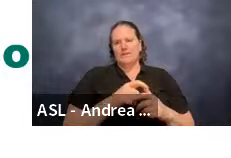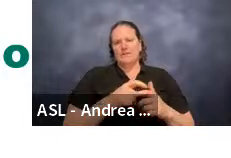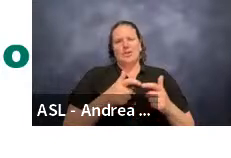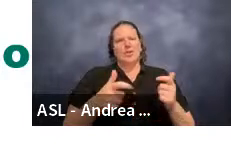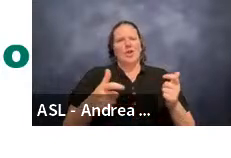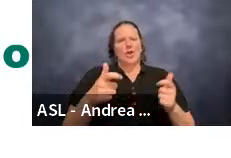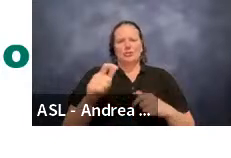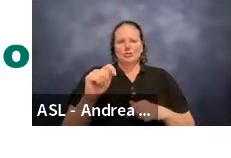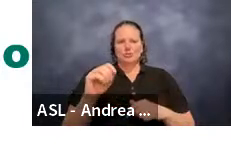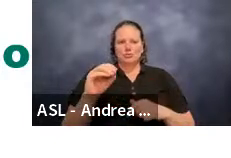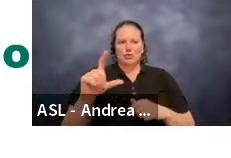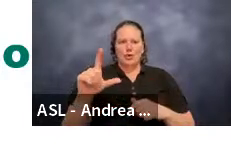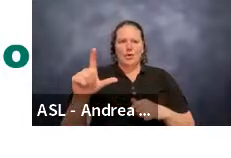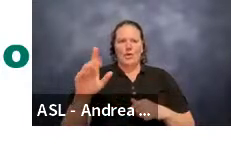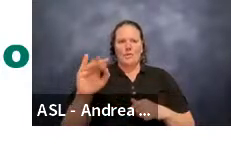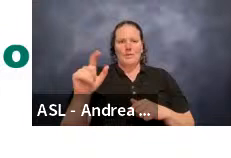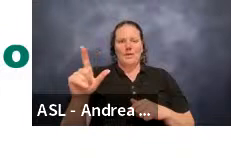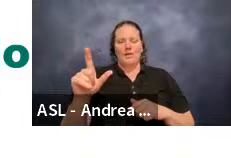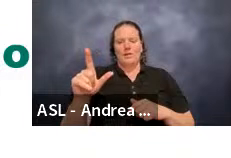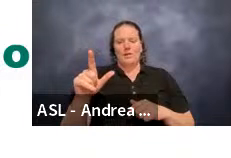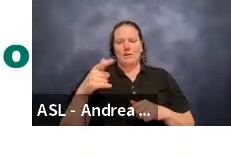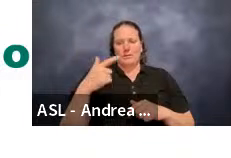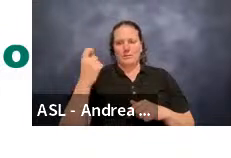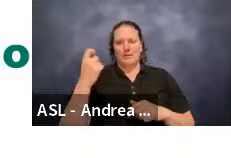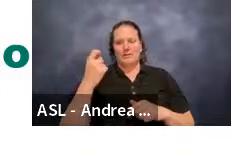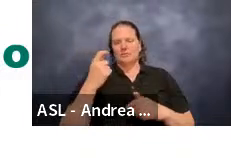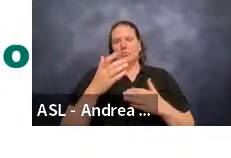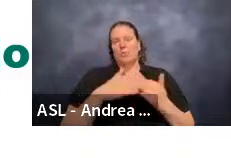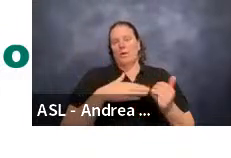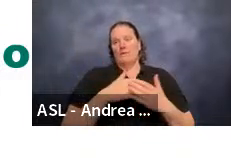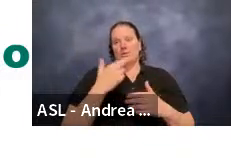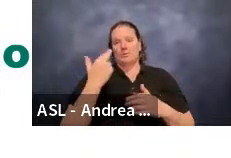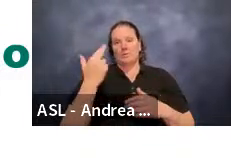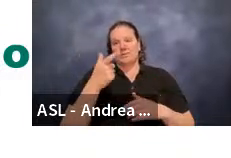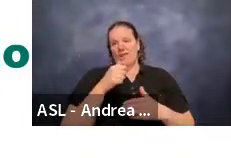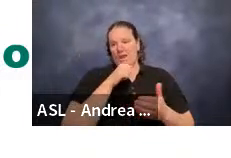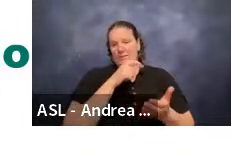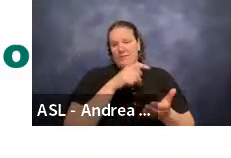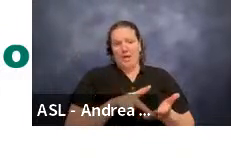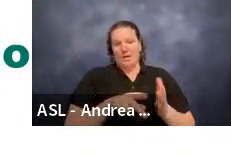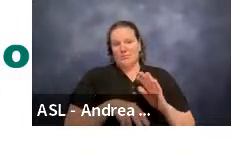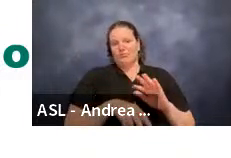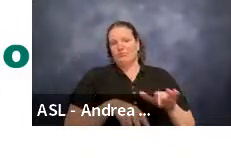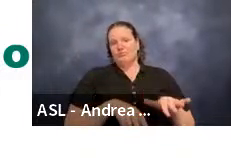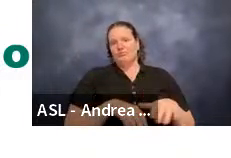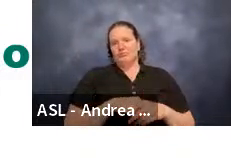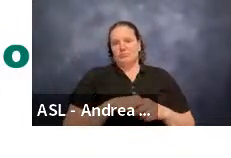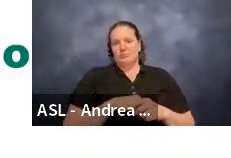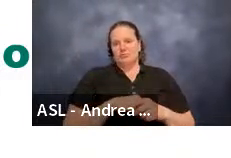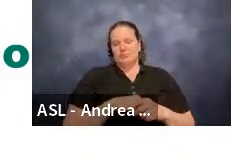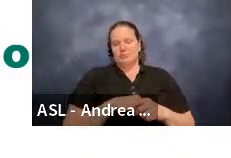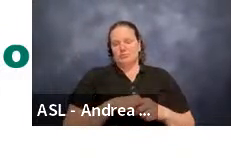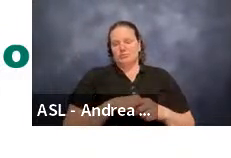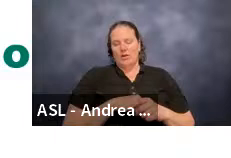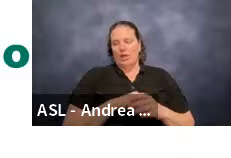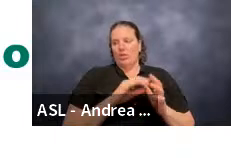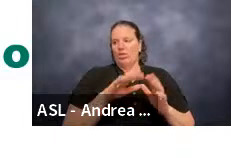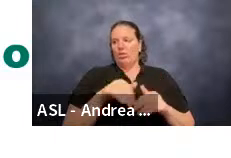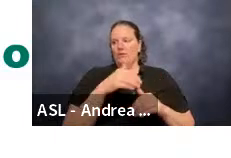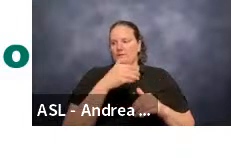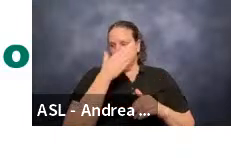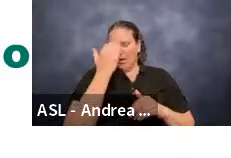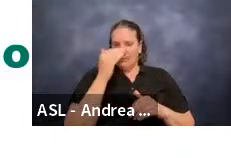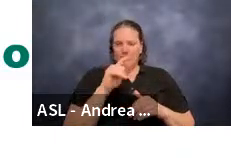bills because for one reason or another they didn't pay and they lost track of their bill,